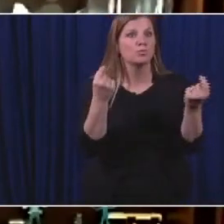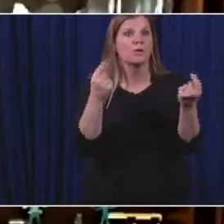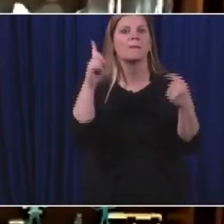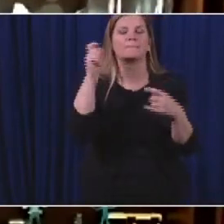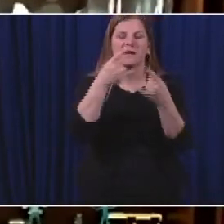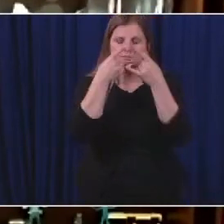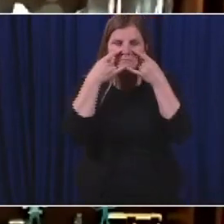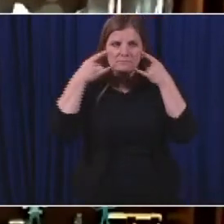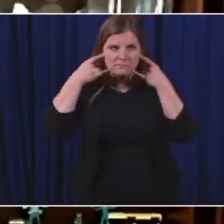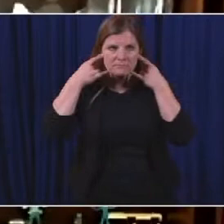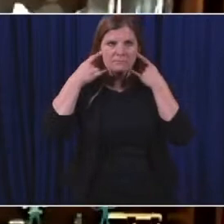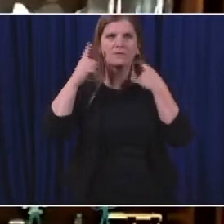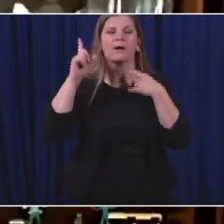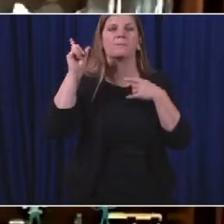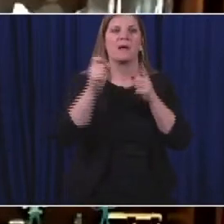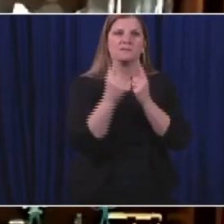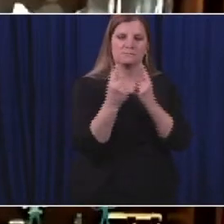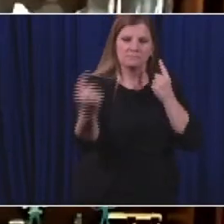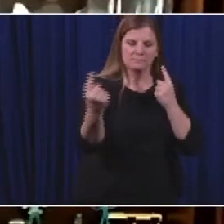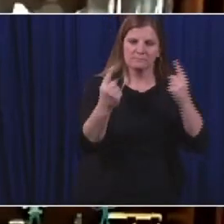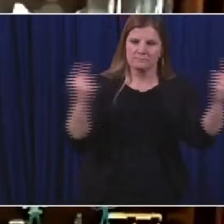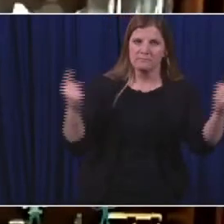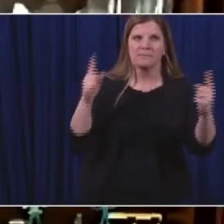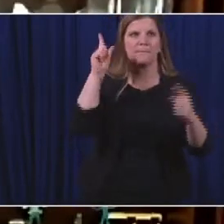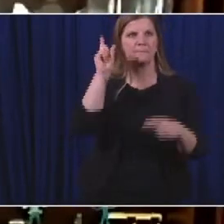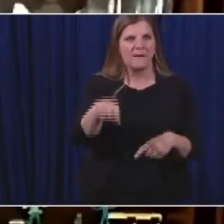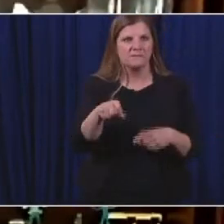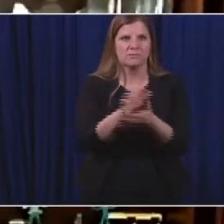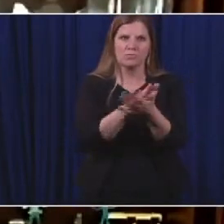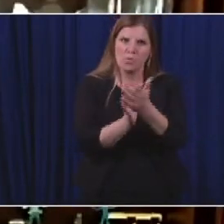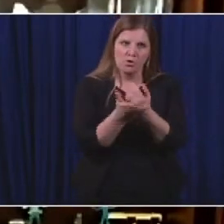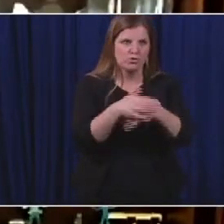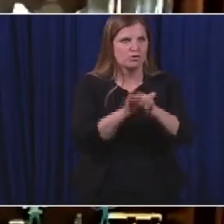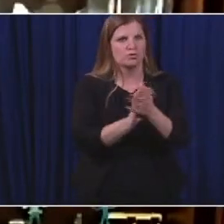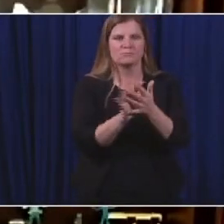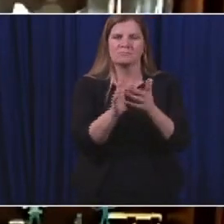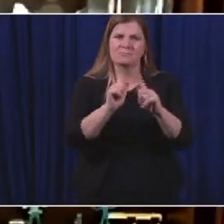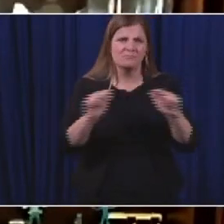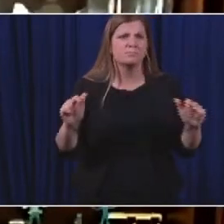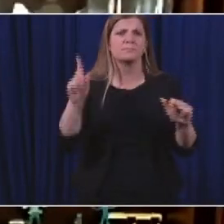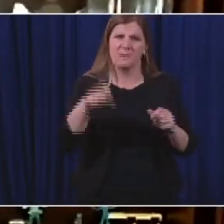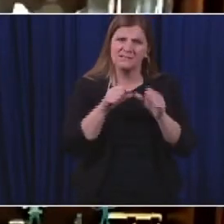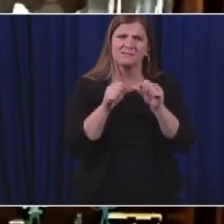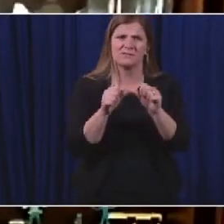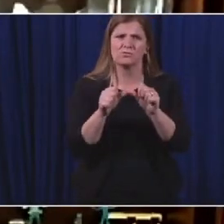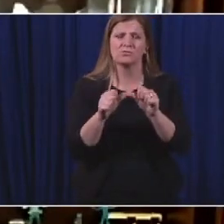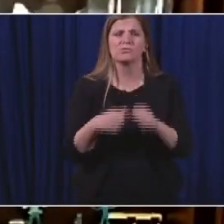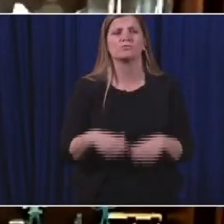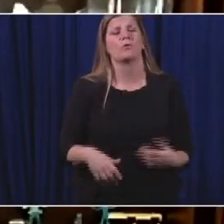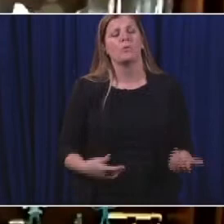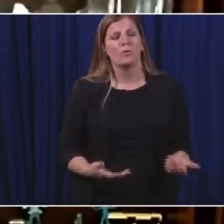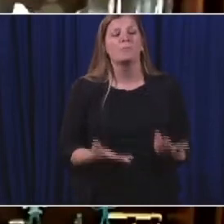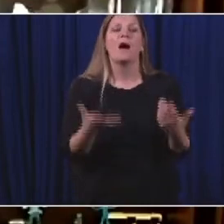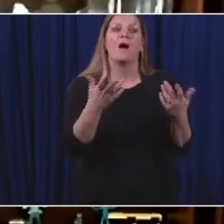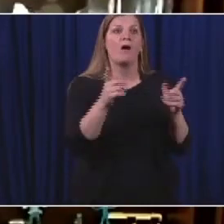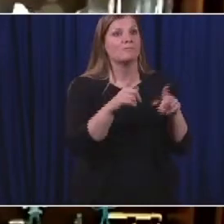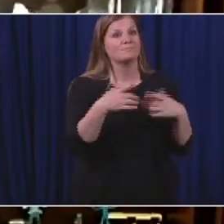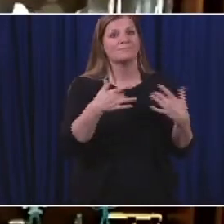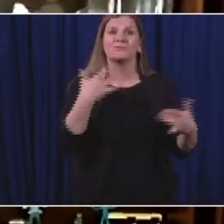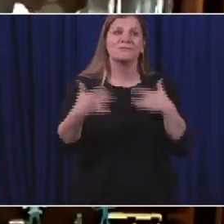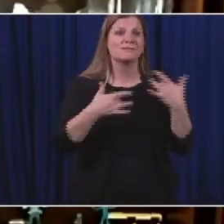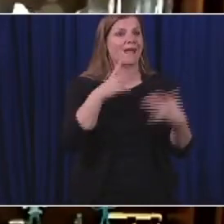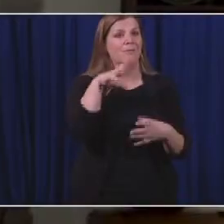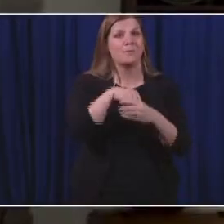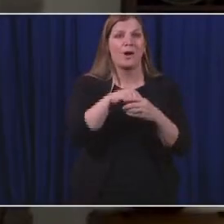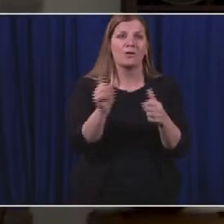and washing your hands. So anyways, it was great to be part of this a momentous occasion and very exciting, a